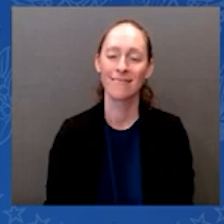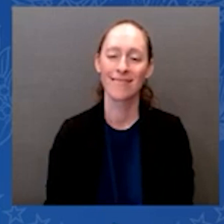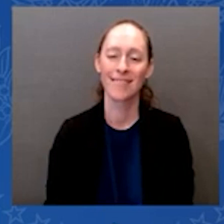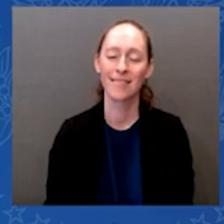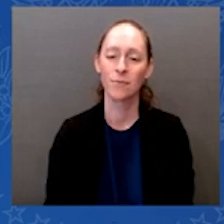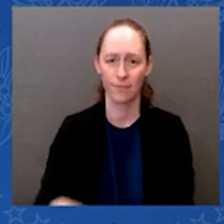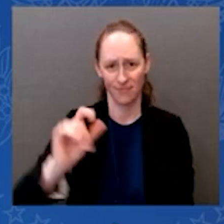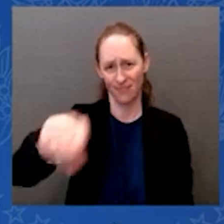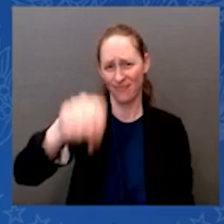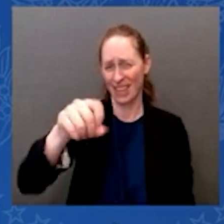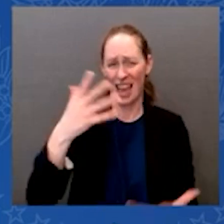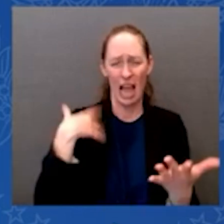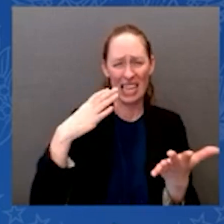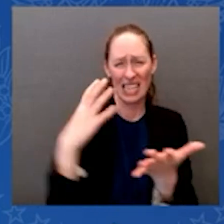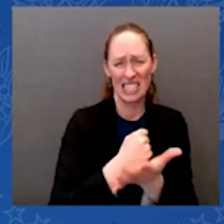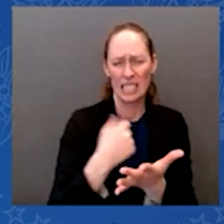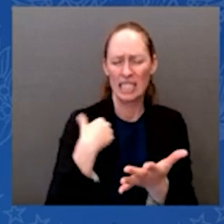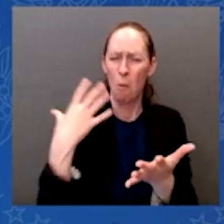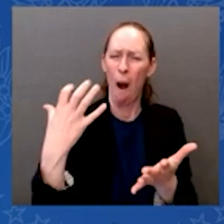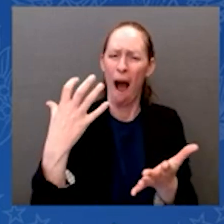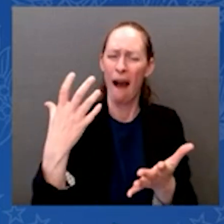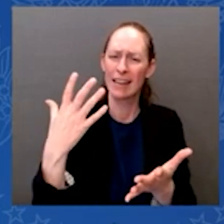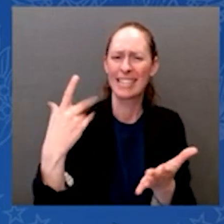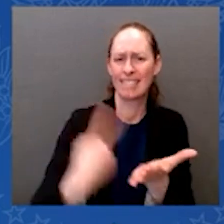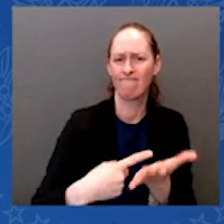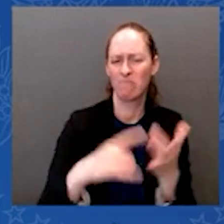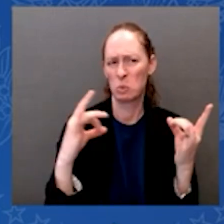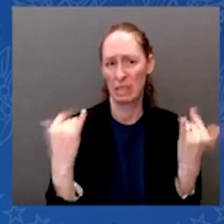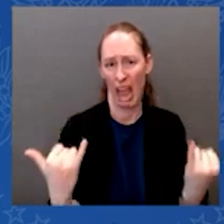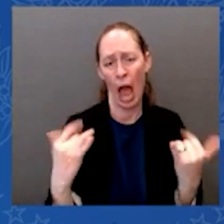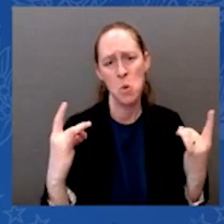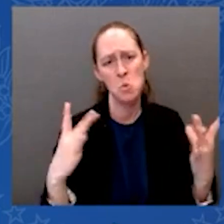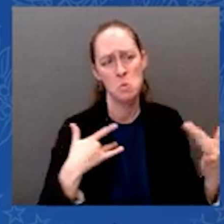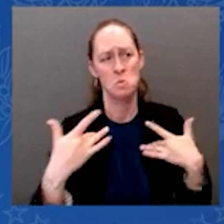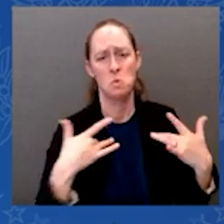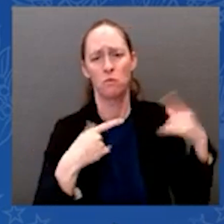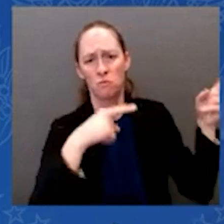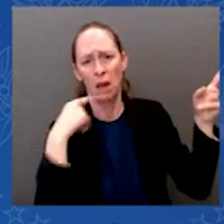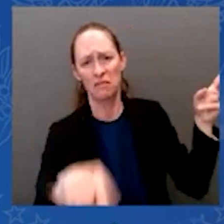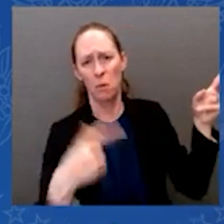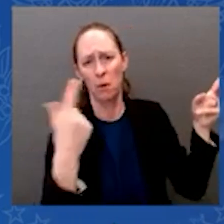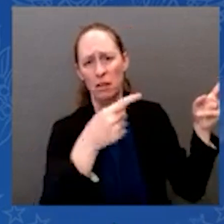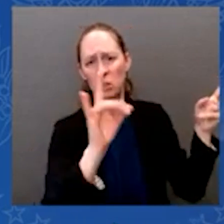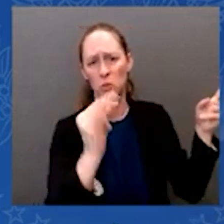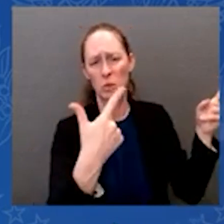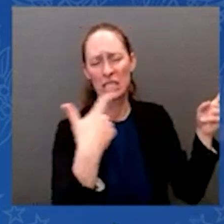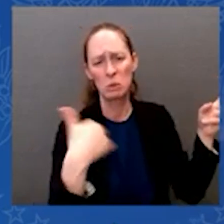to annex parts of neighbor Ukraine. The United States, I want to be very clear about this, the United States will